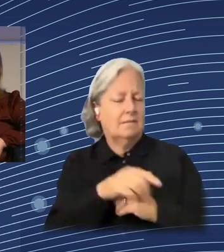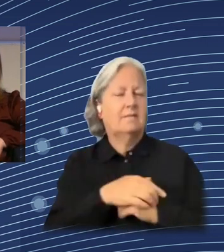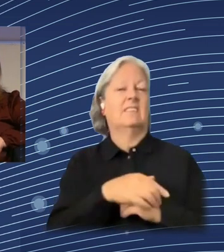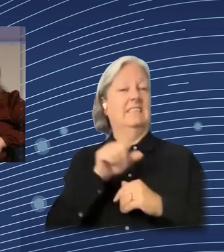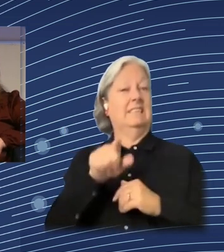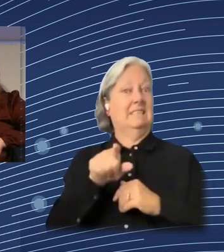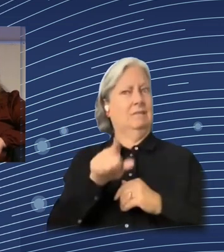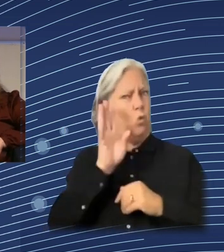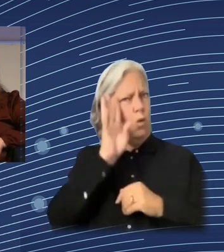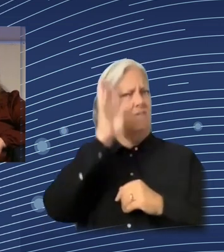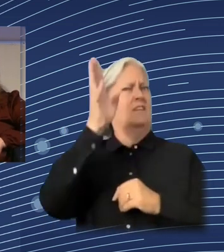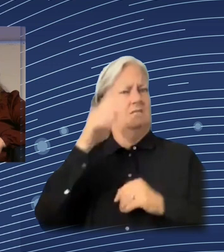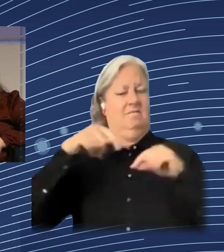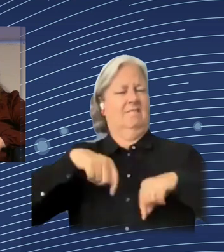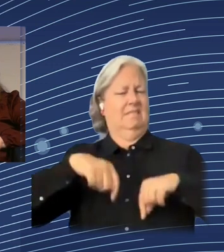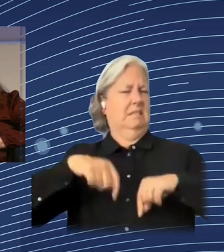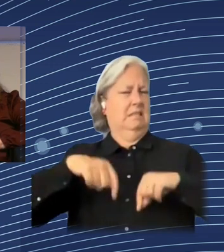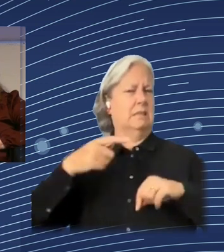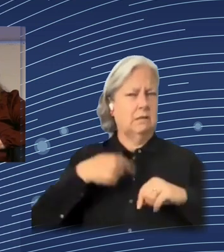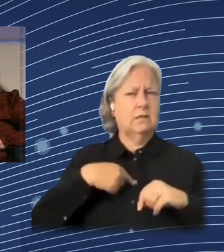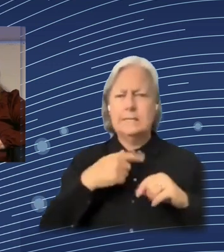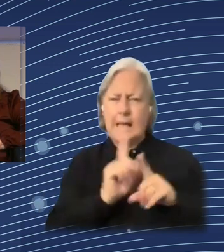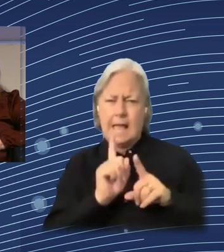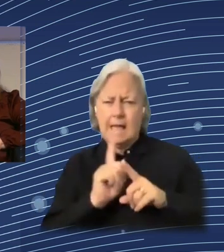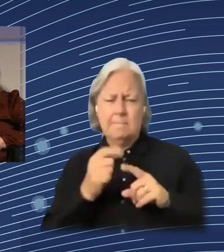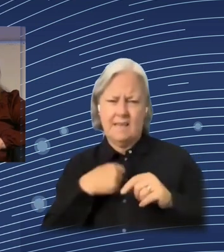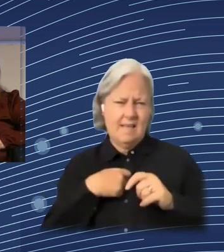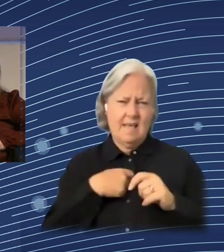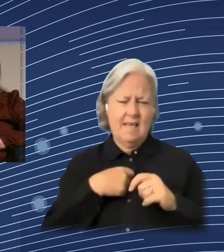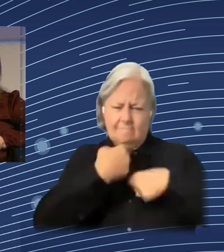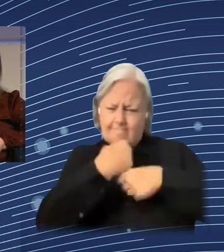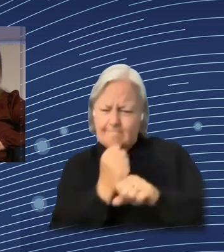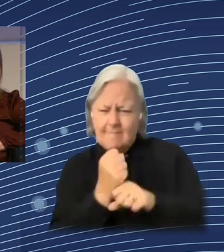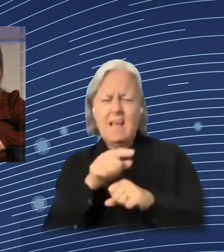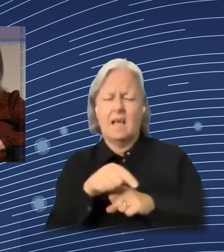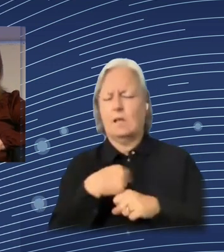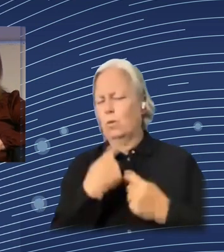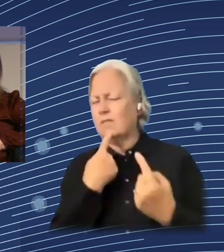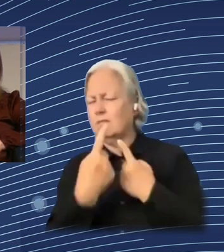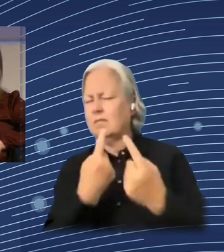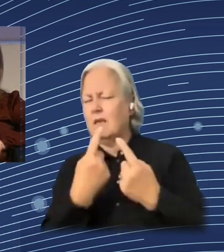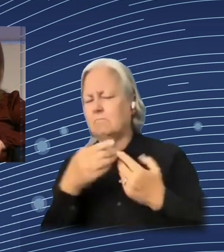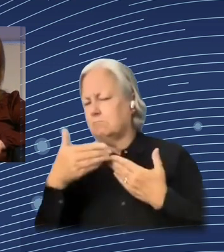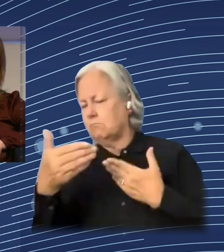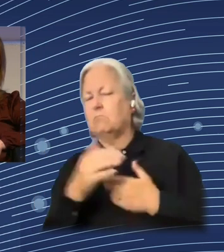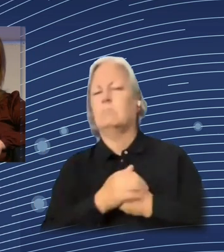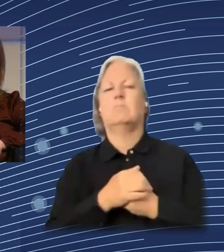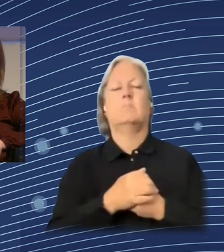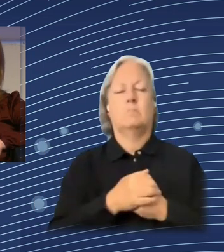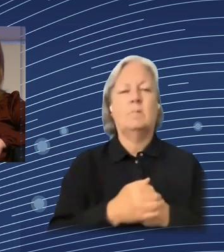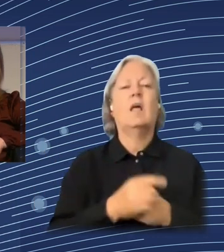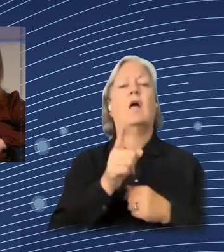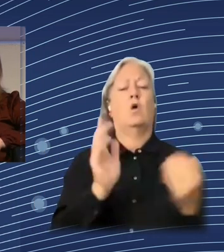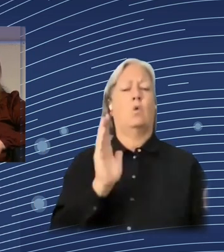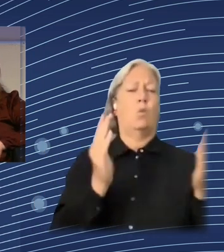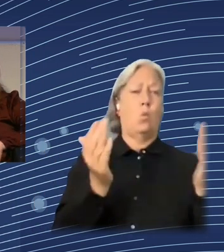developed here, and I will talk about that soon. But in general, the correlations and associations